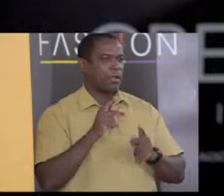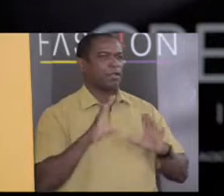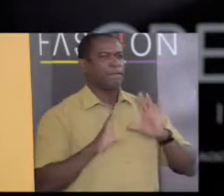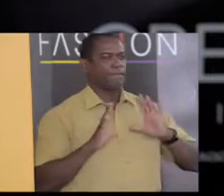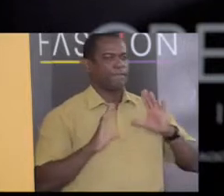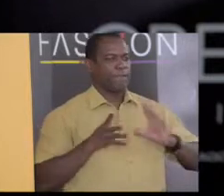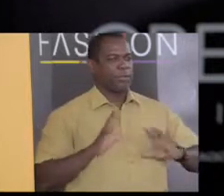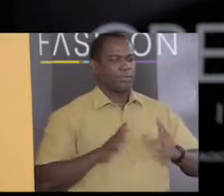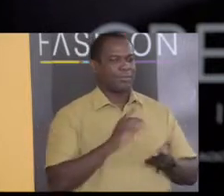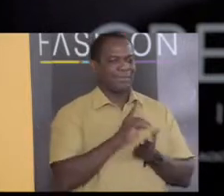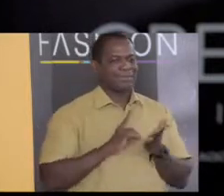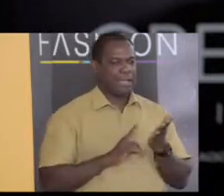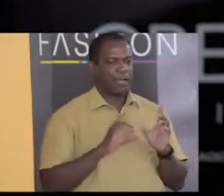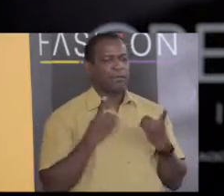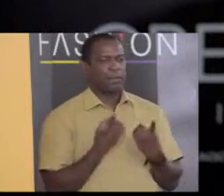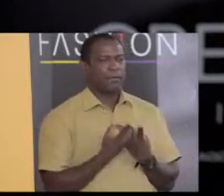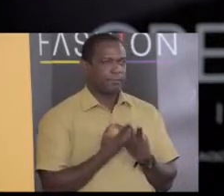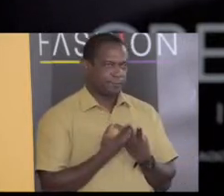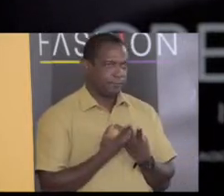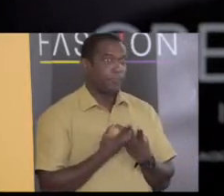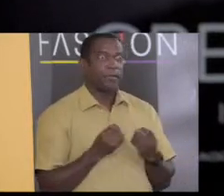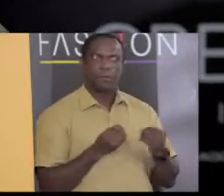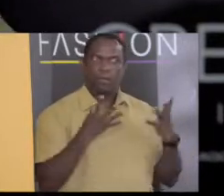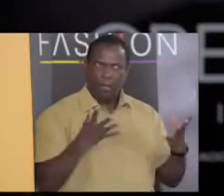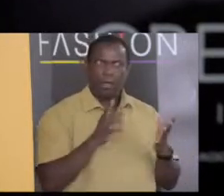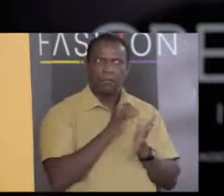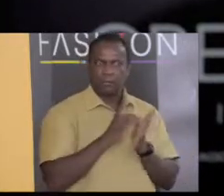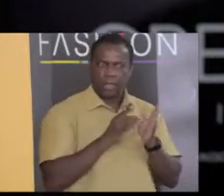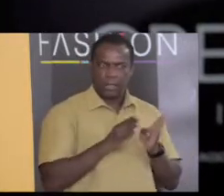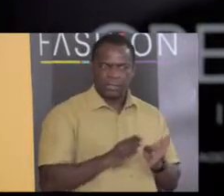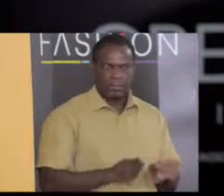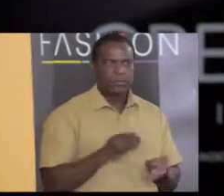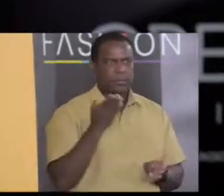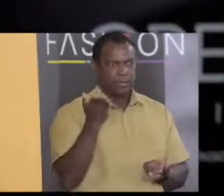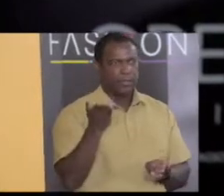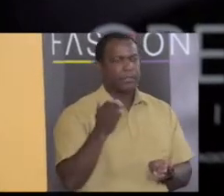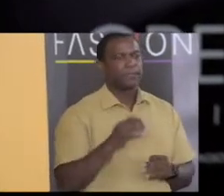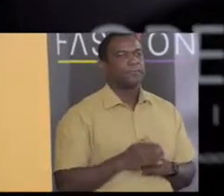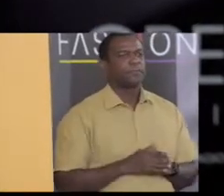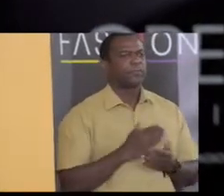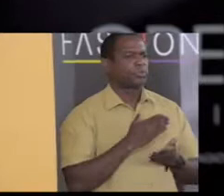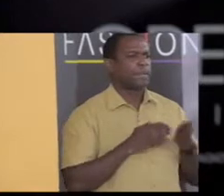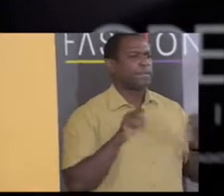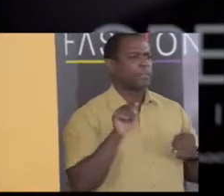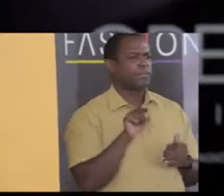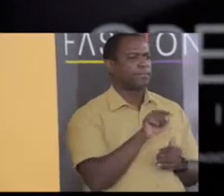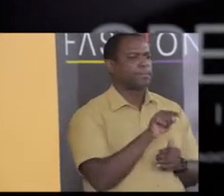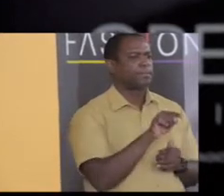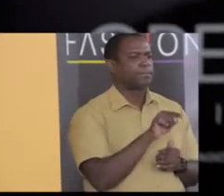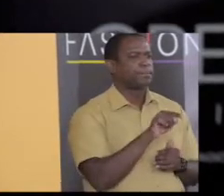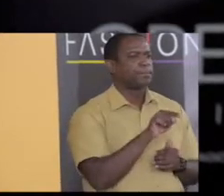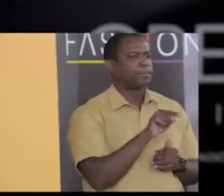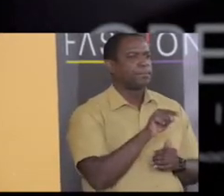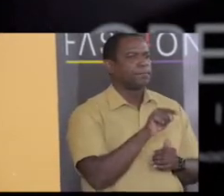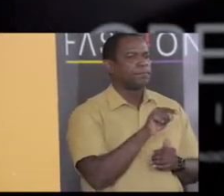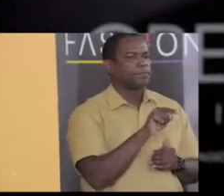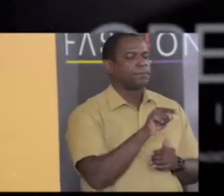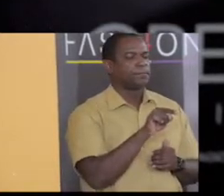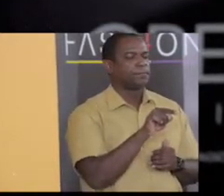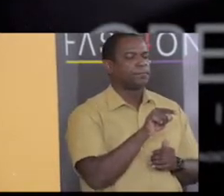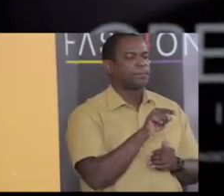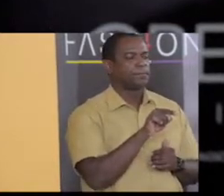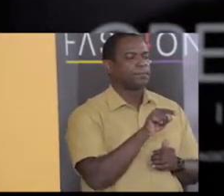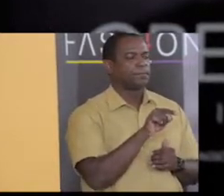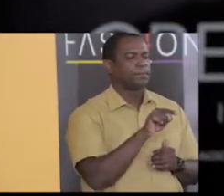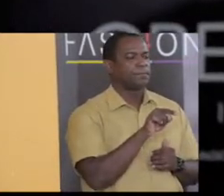our fashion design department. So there are a lot of designers out there that, and some of them